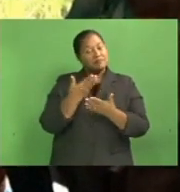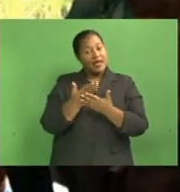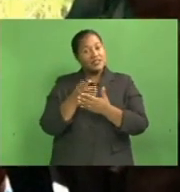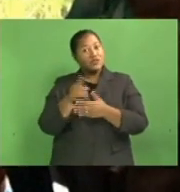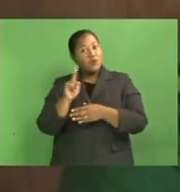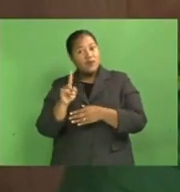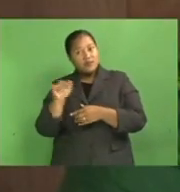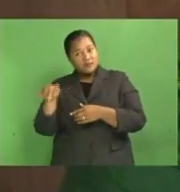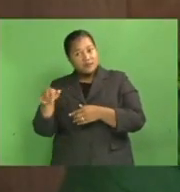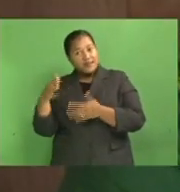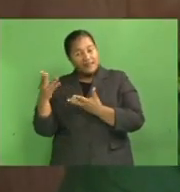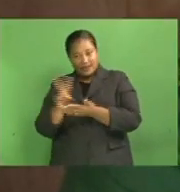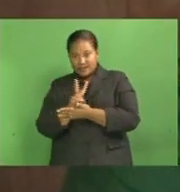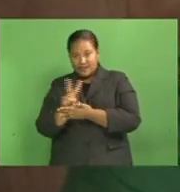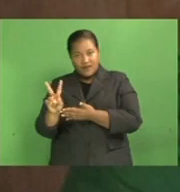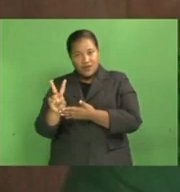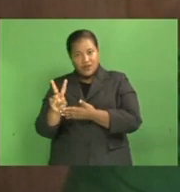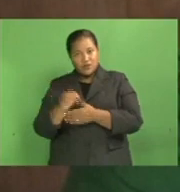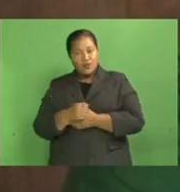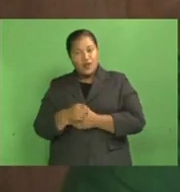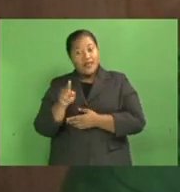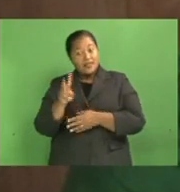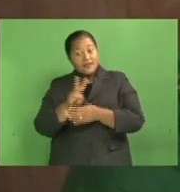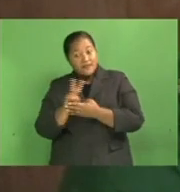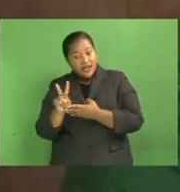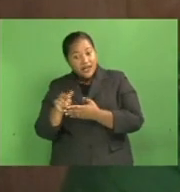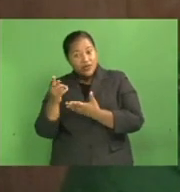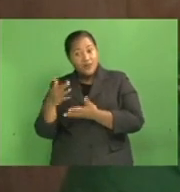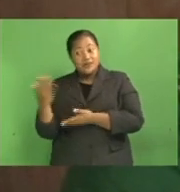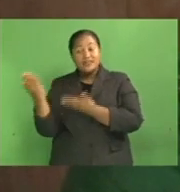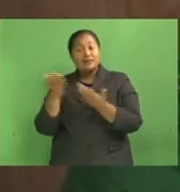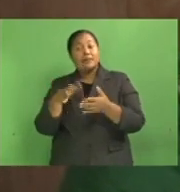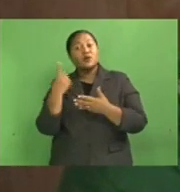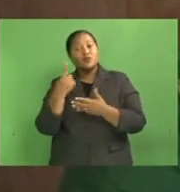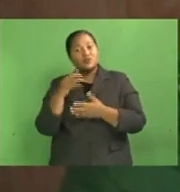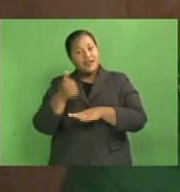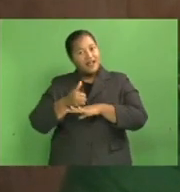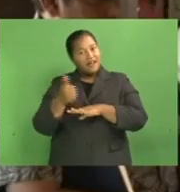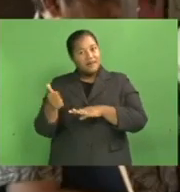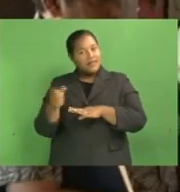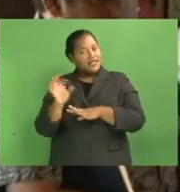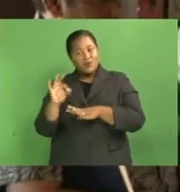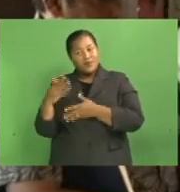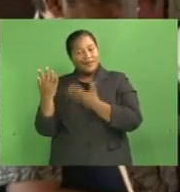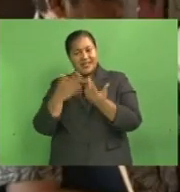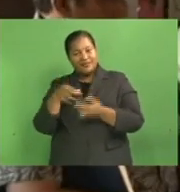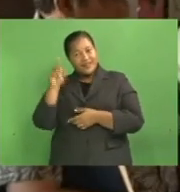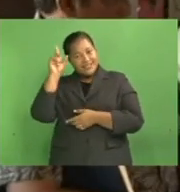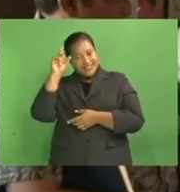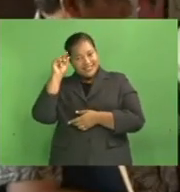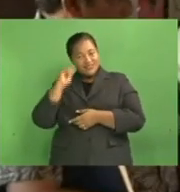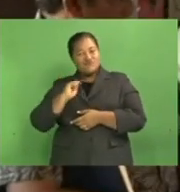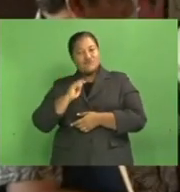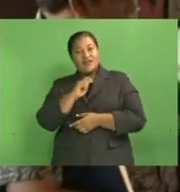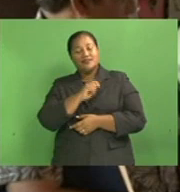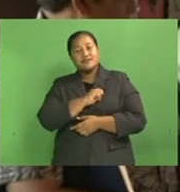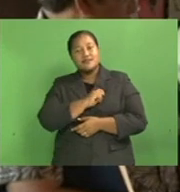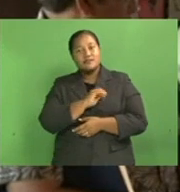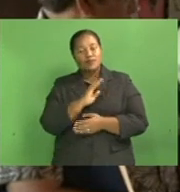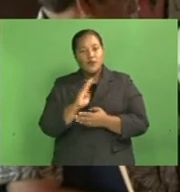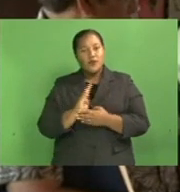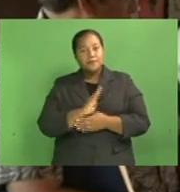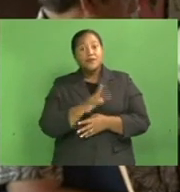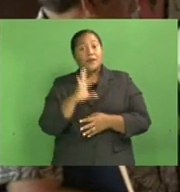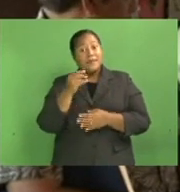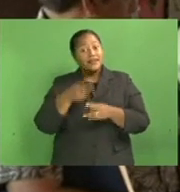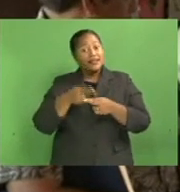that's the value. And the value are set by the government. It's not set by TLTB. Cane farmers are normally given a period of 5